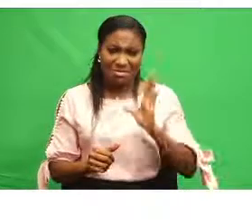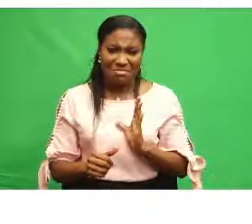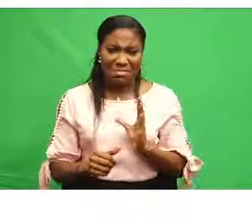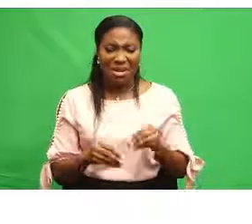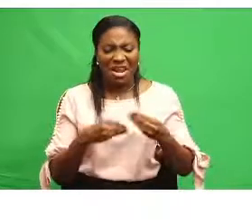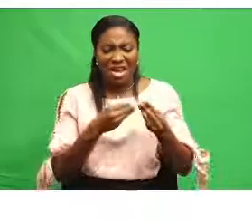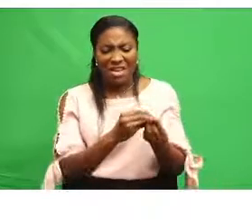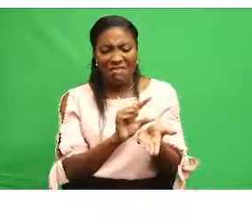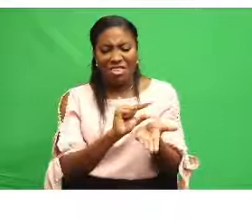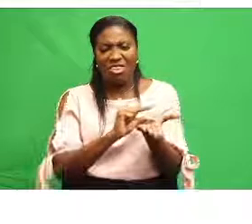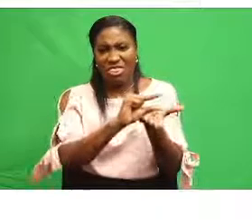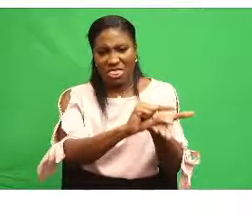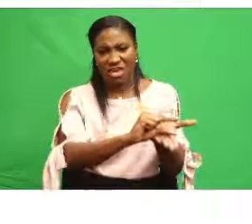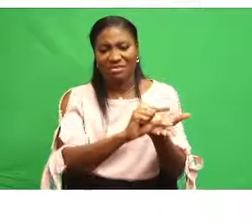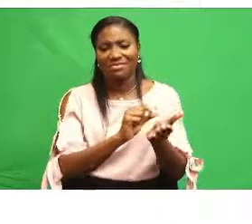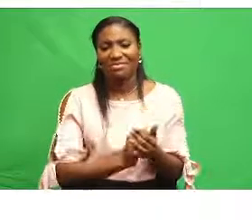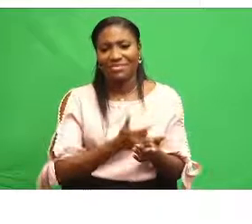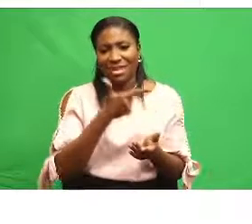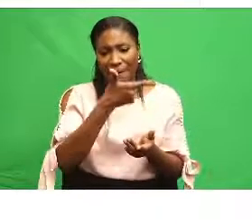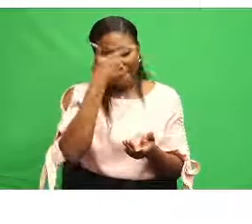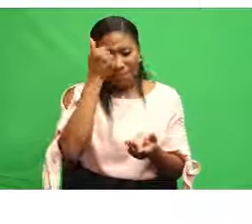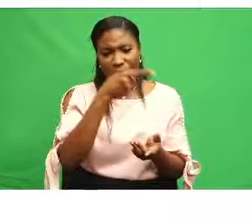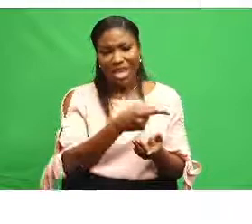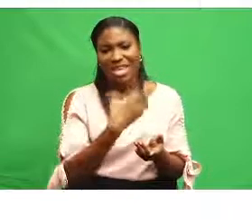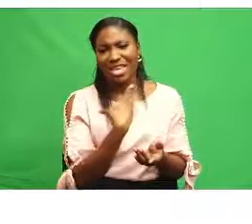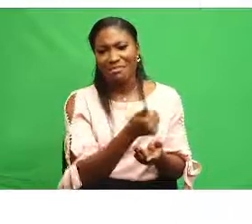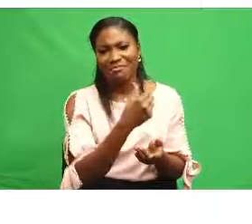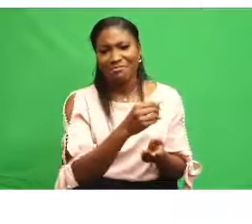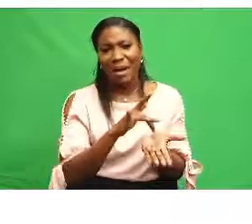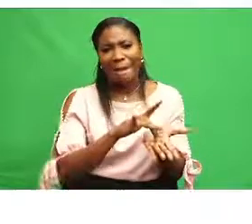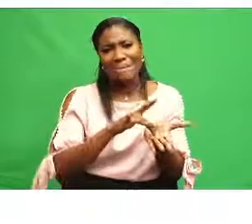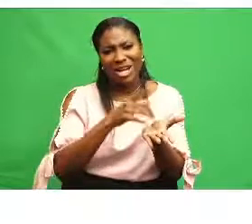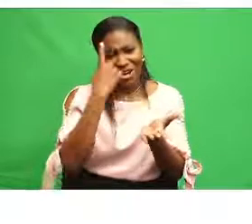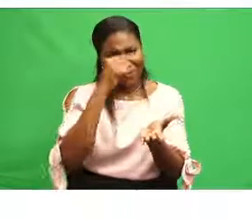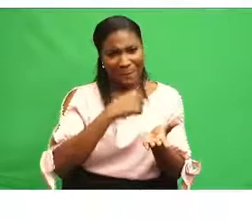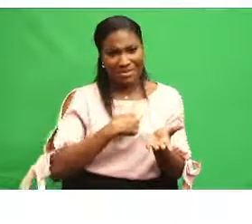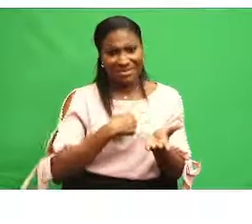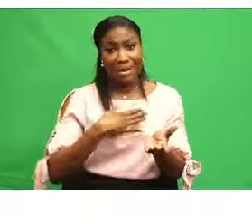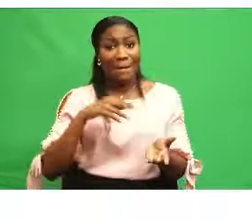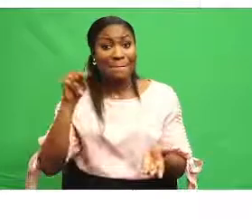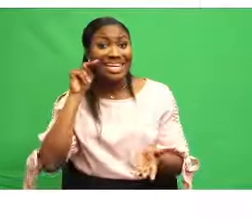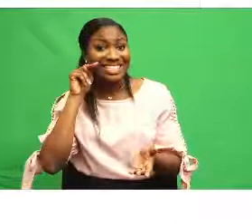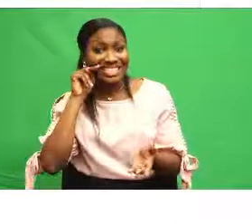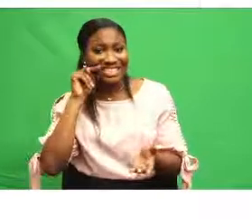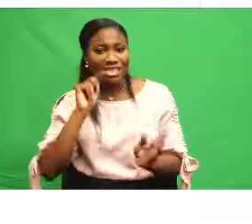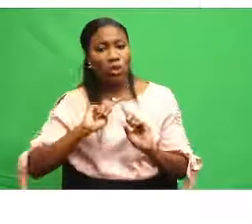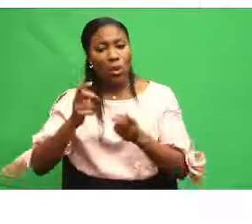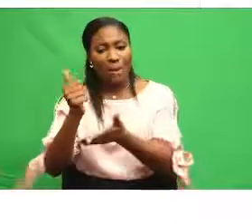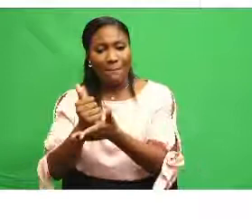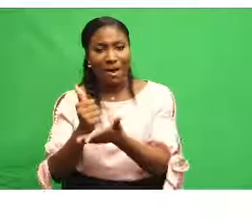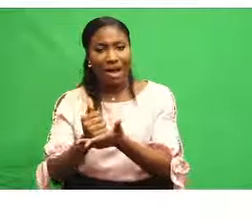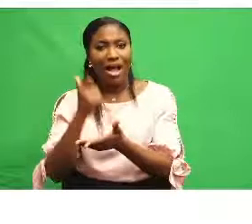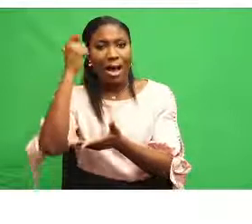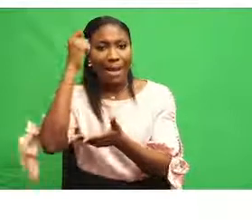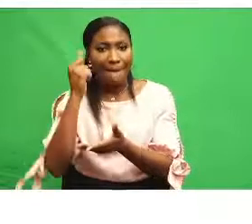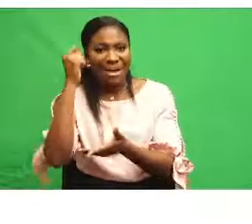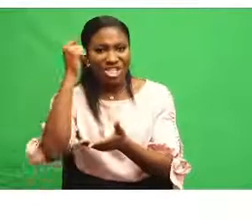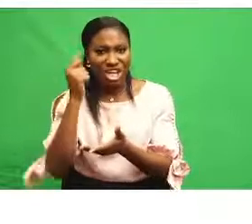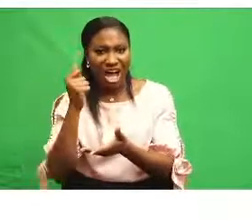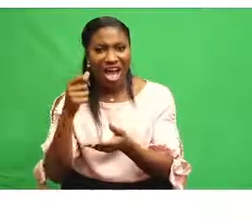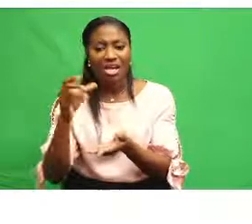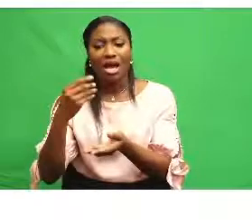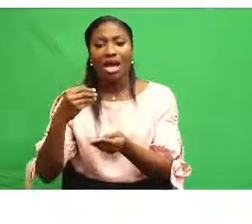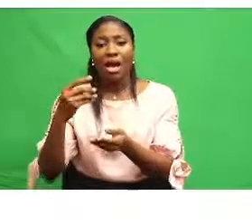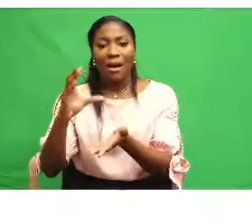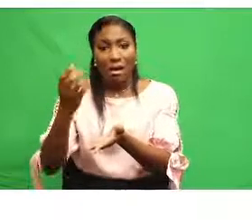neighbor. Because he see after my medication, every month I give him. My niece, she does draw my pension. She bring the money for me. I will